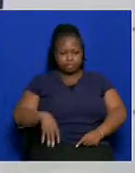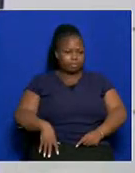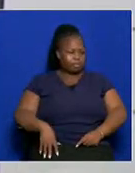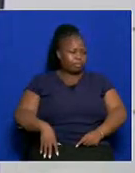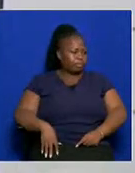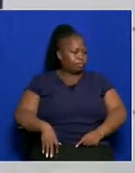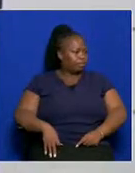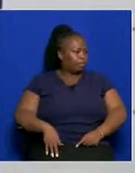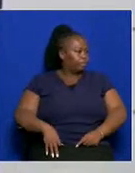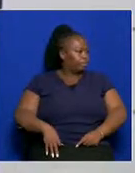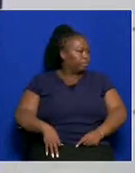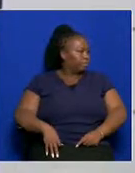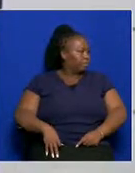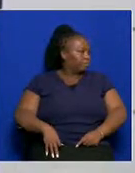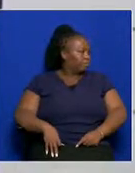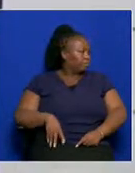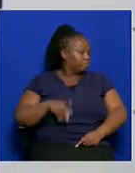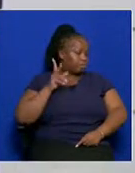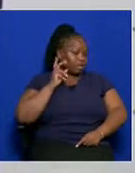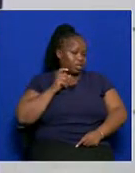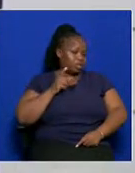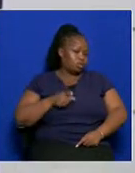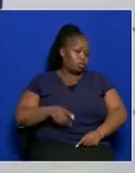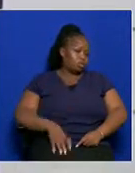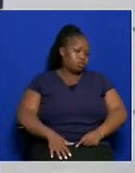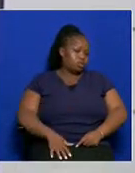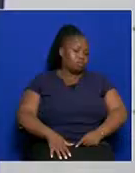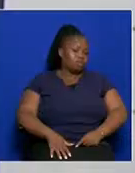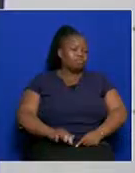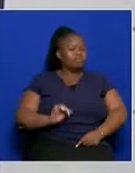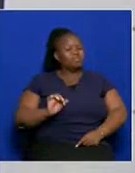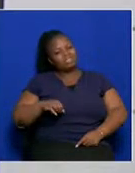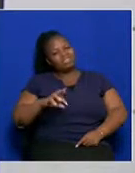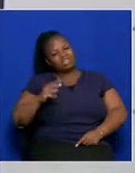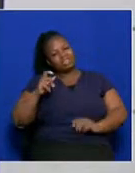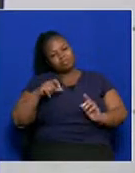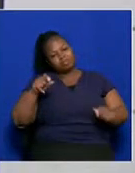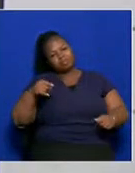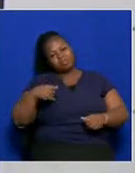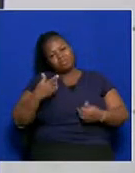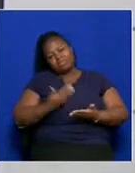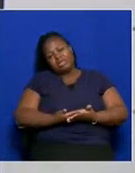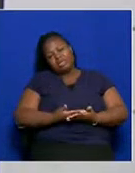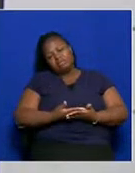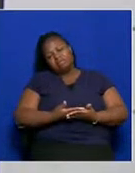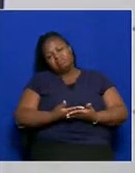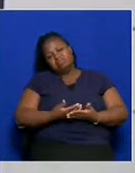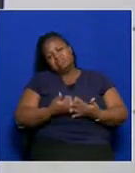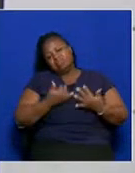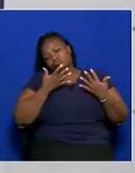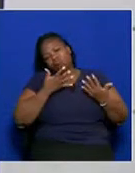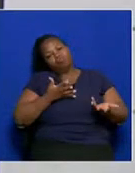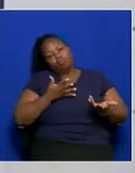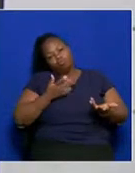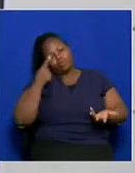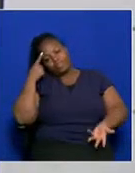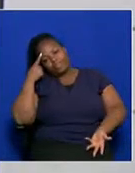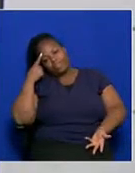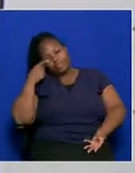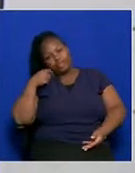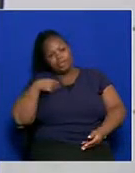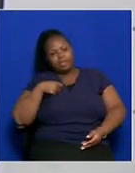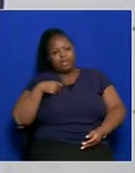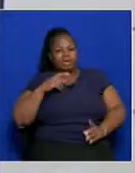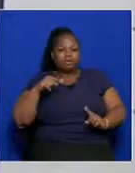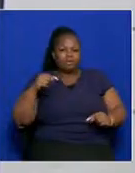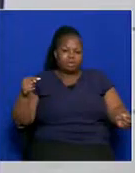I hear you, and yes, other people can take it like that and say, no, we can't go to him if we